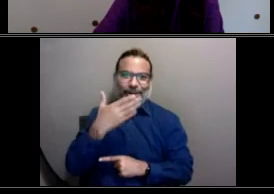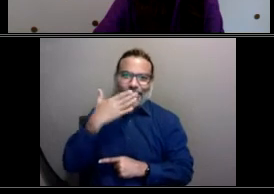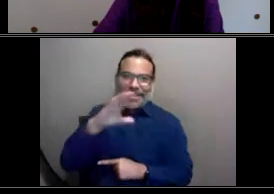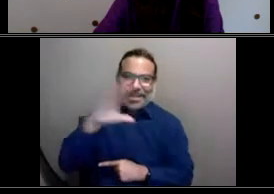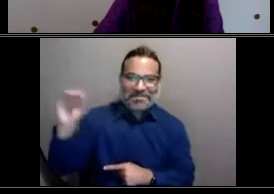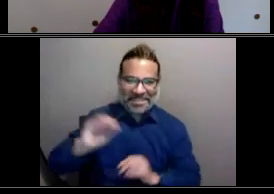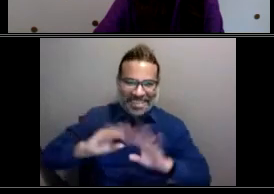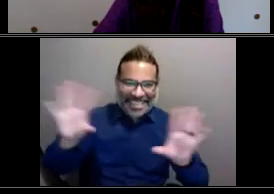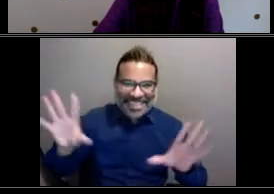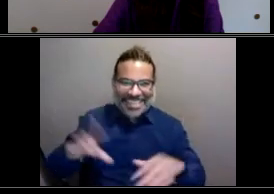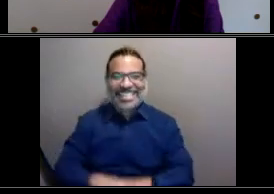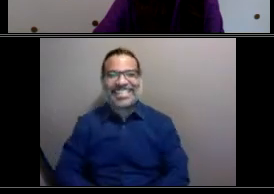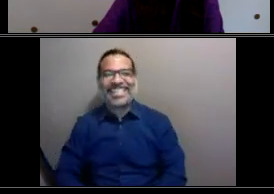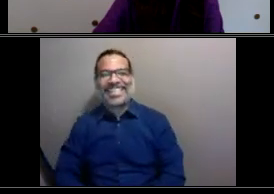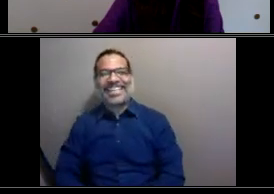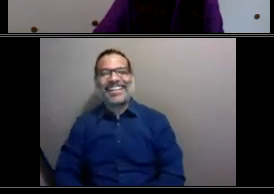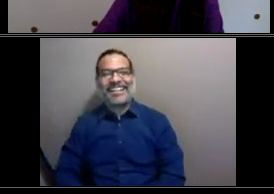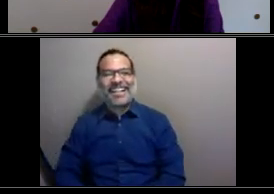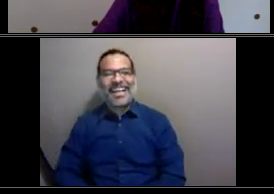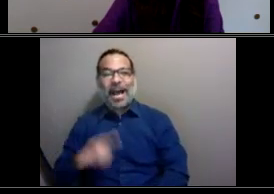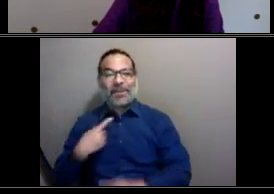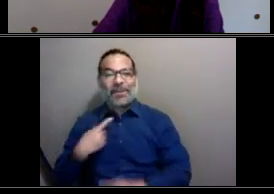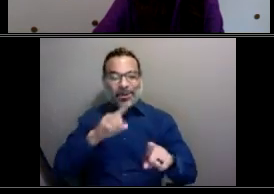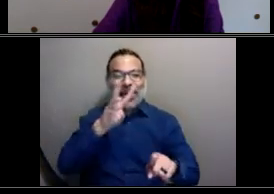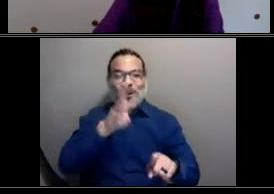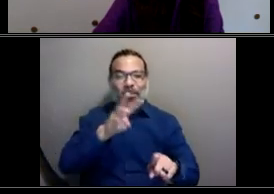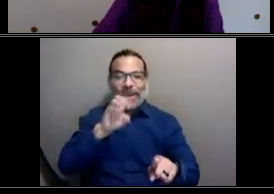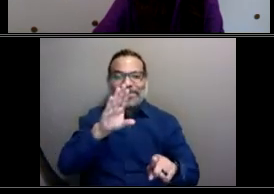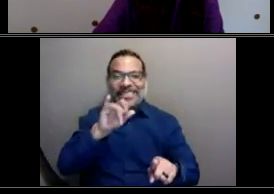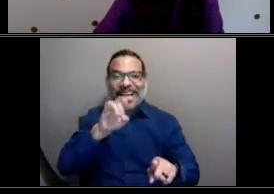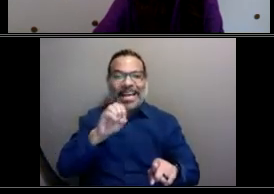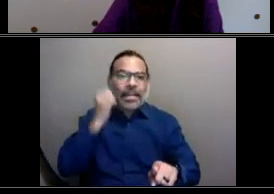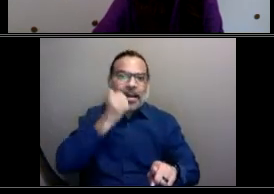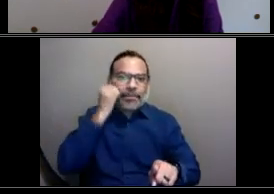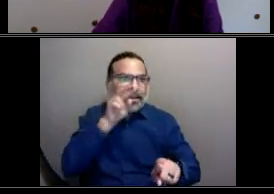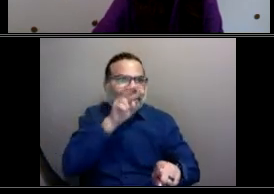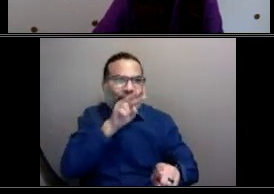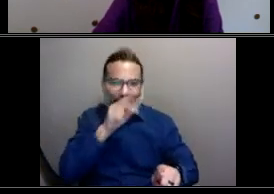happy. I go to your website every day, trust me.